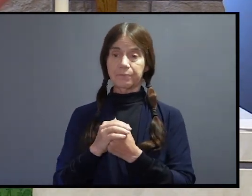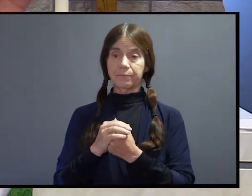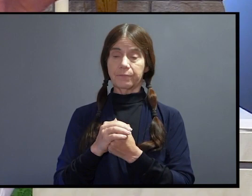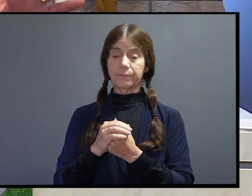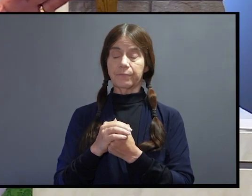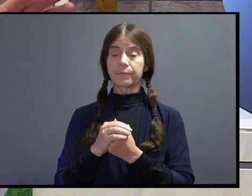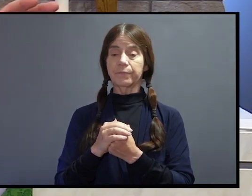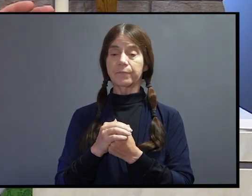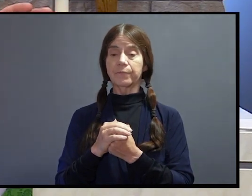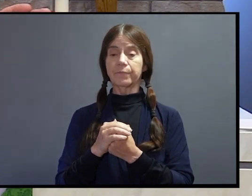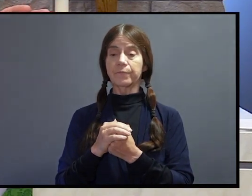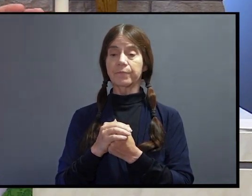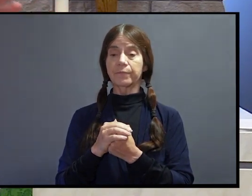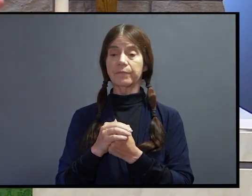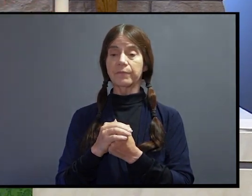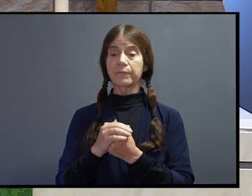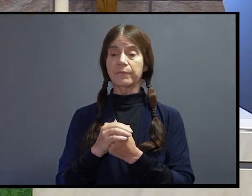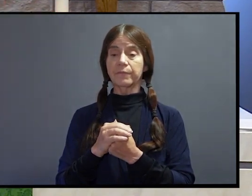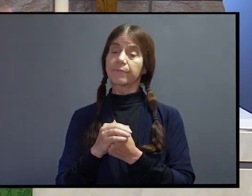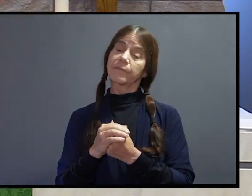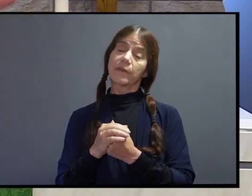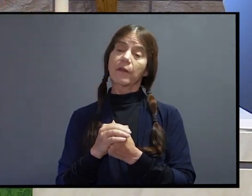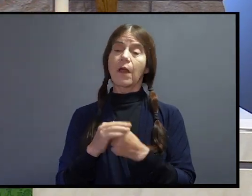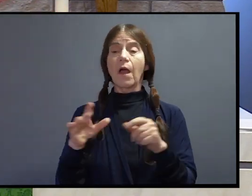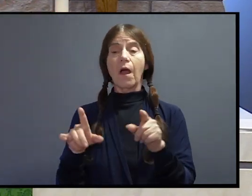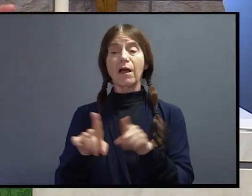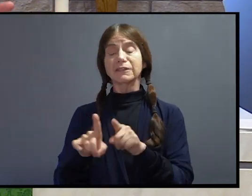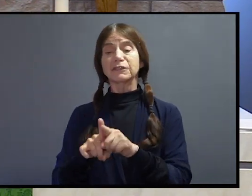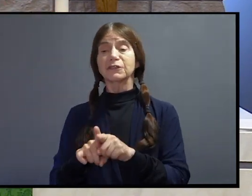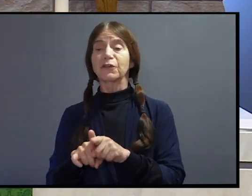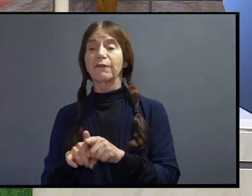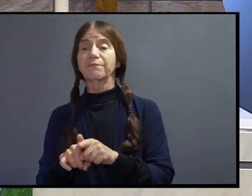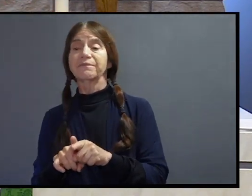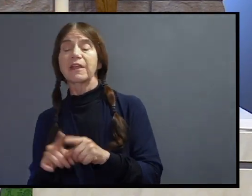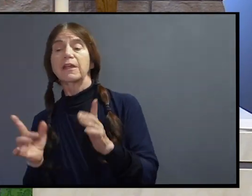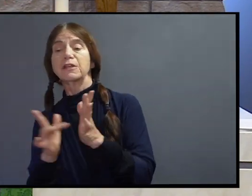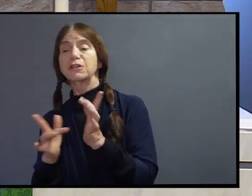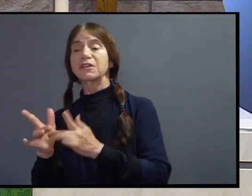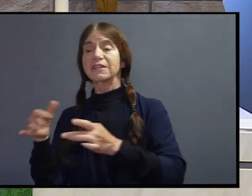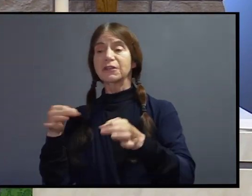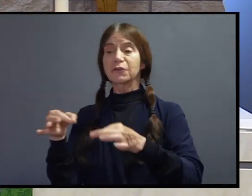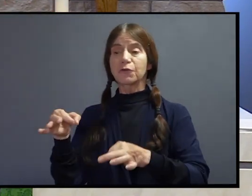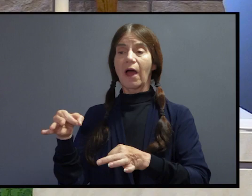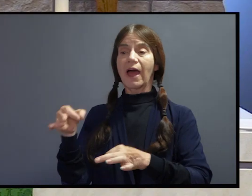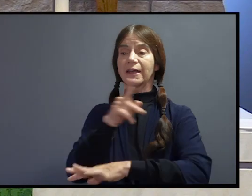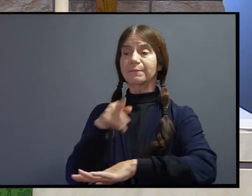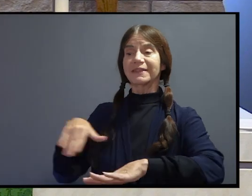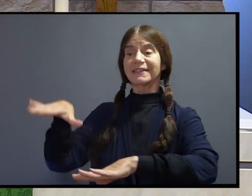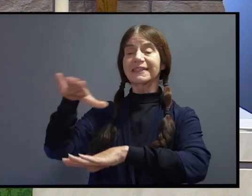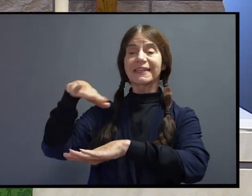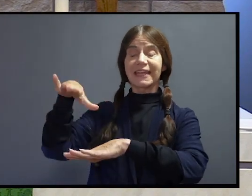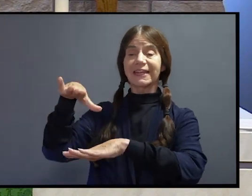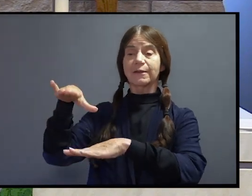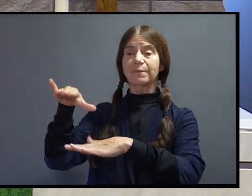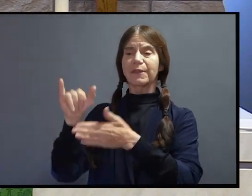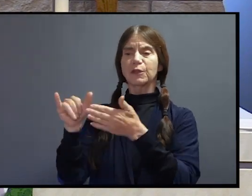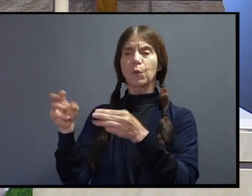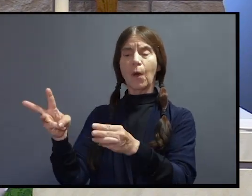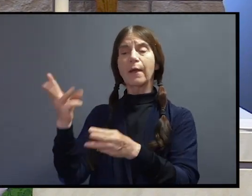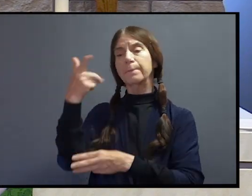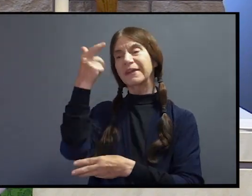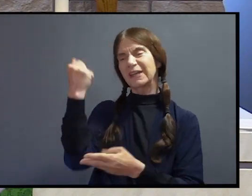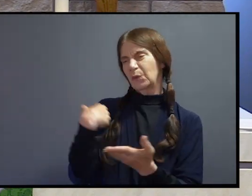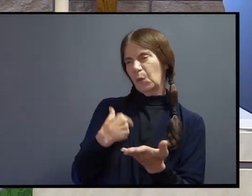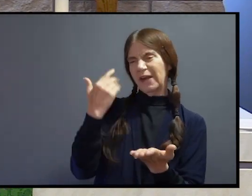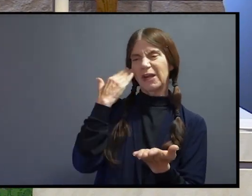On the other hand, we don't like Jesus' interpretation of the kingdom because we know all too